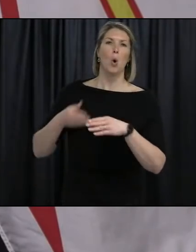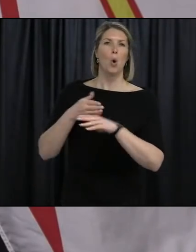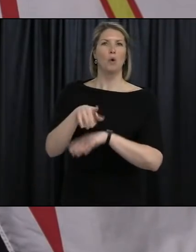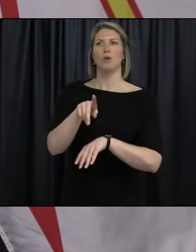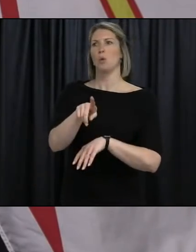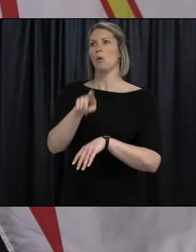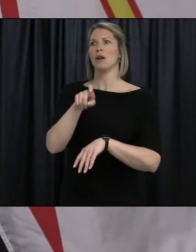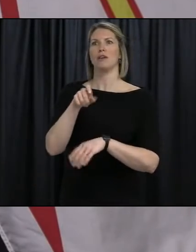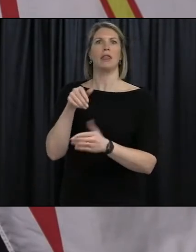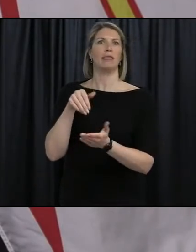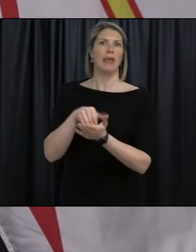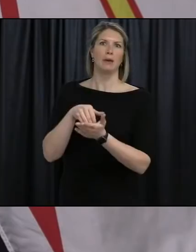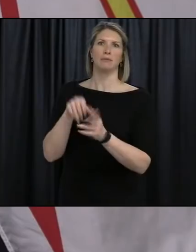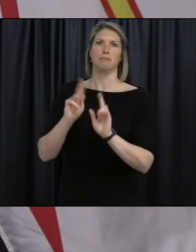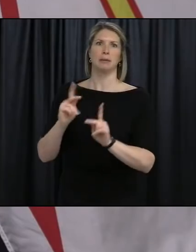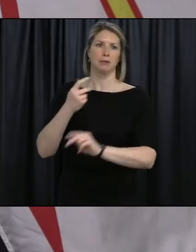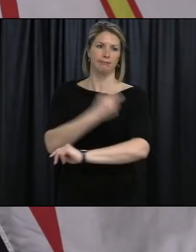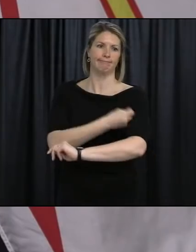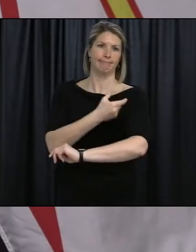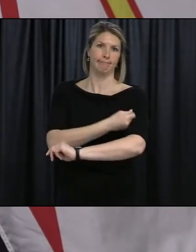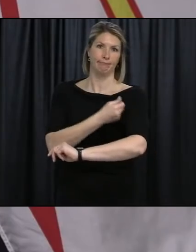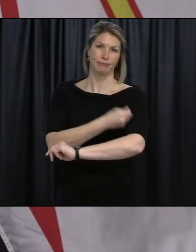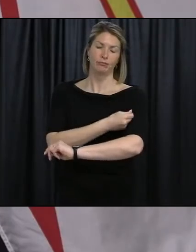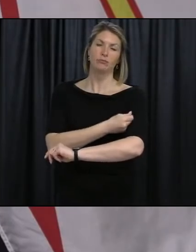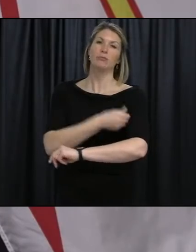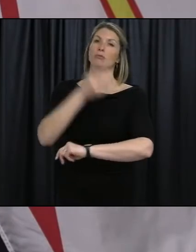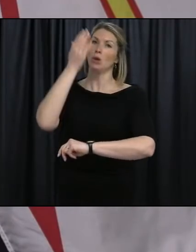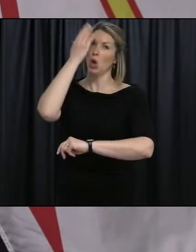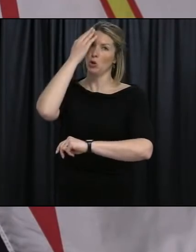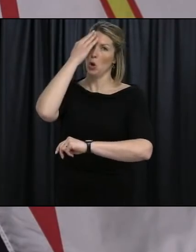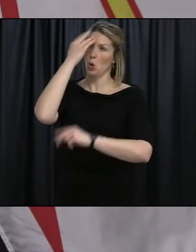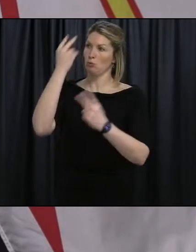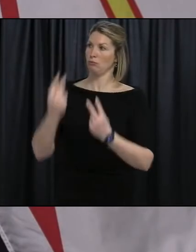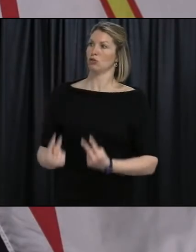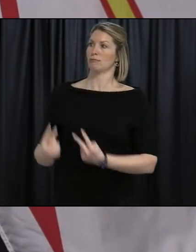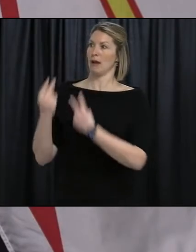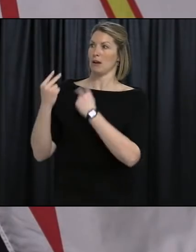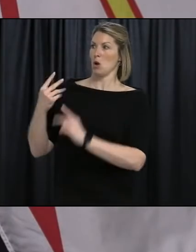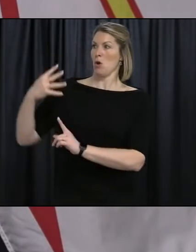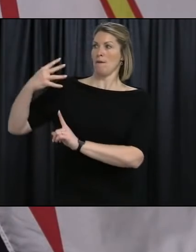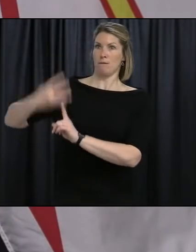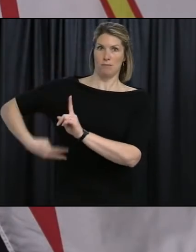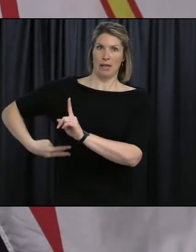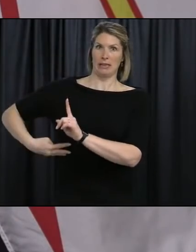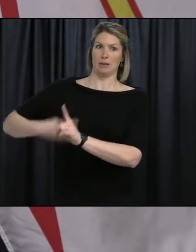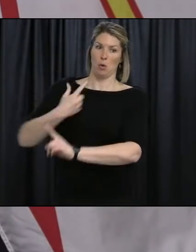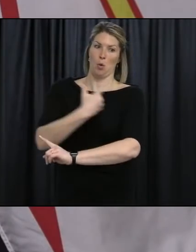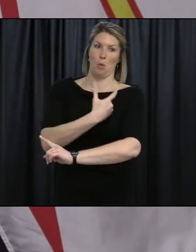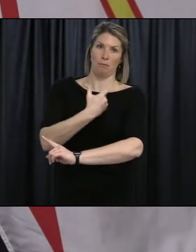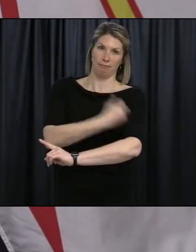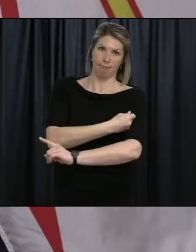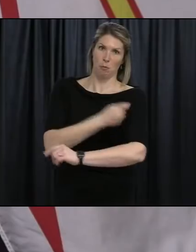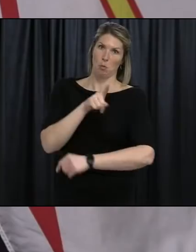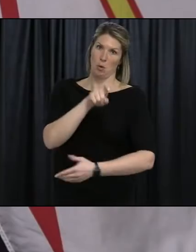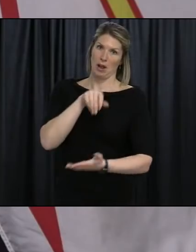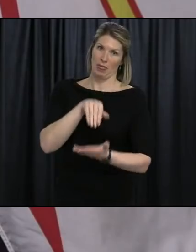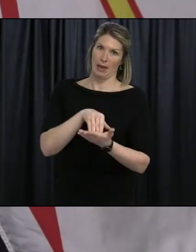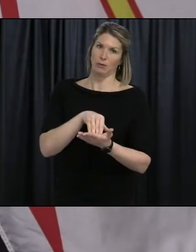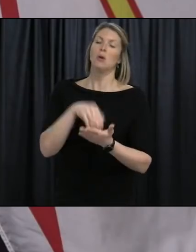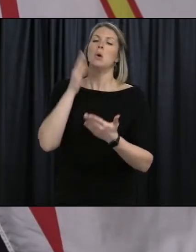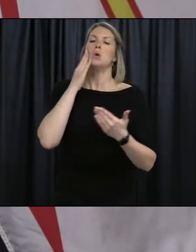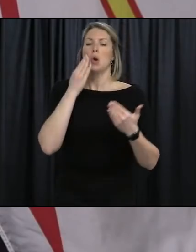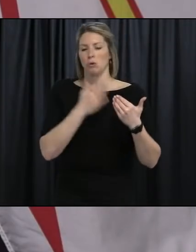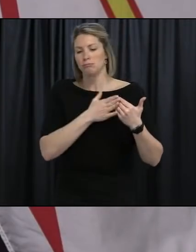While it took us almost 4 months to reach this number, we expect a much shorter period of time to reach the 200,000 mark. And we continue to receive a